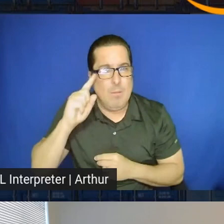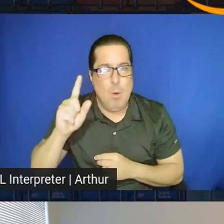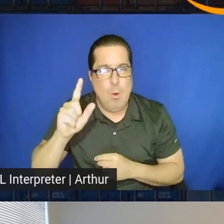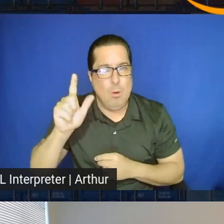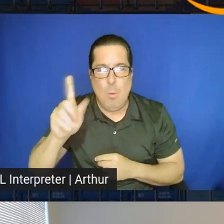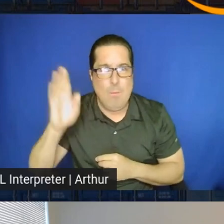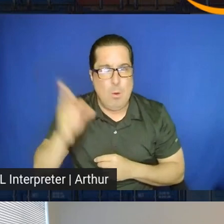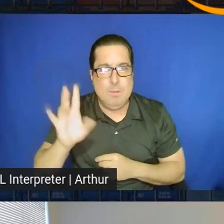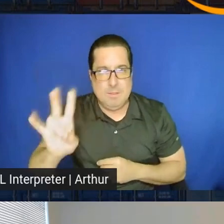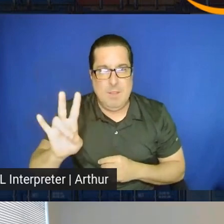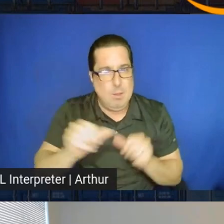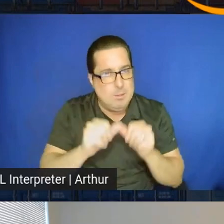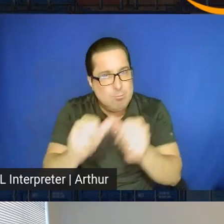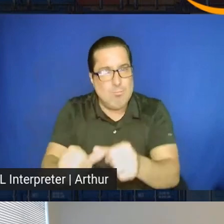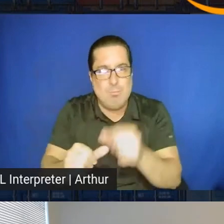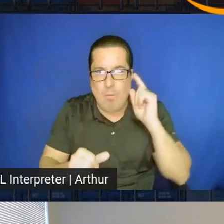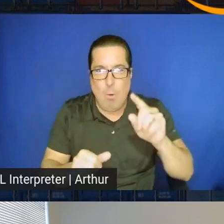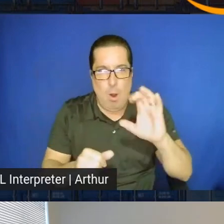get support for their clusters.